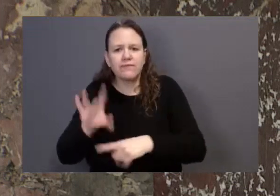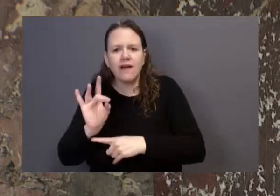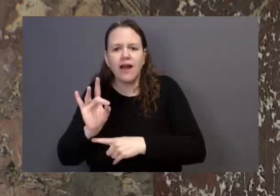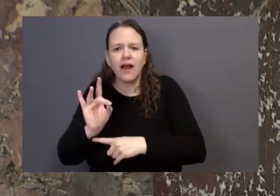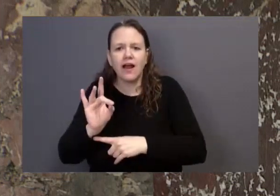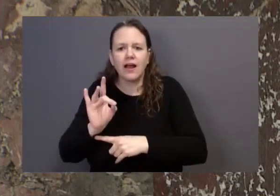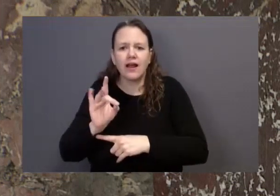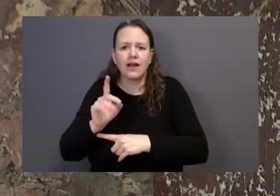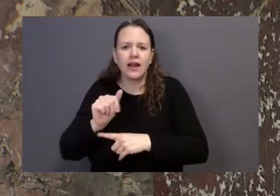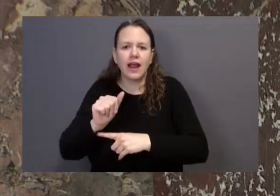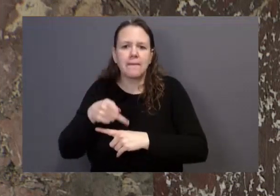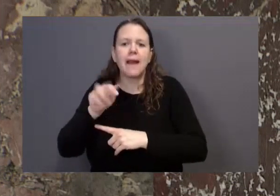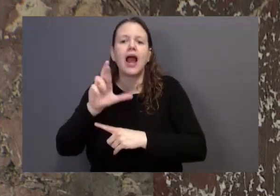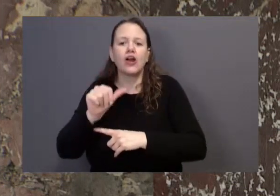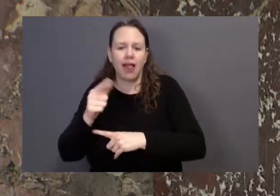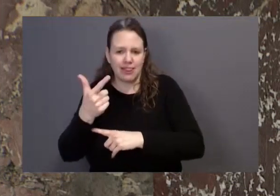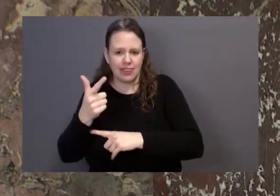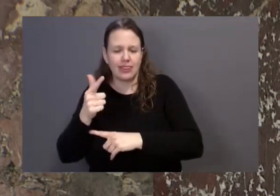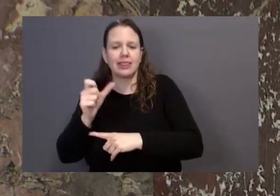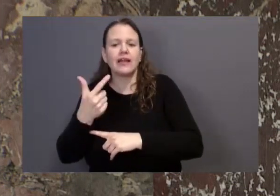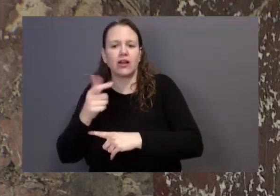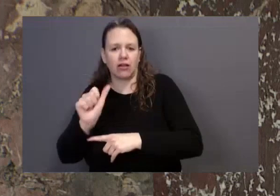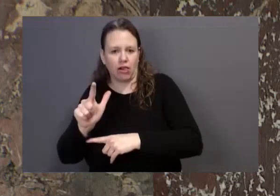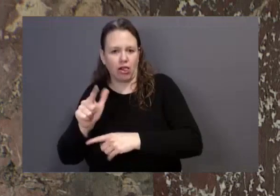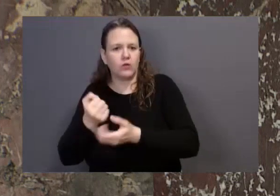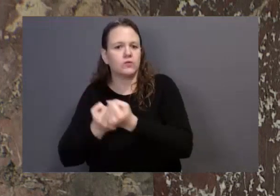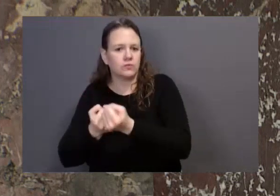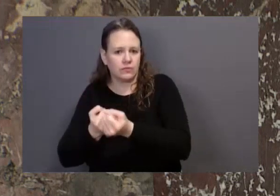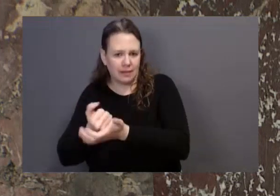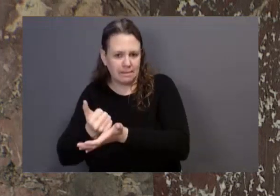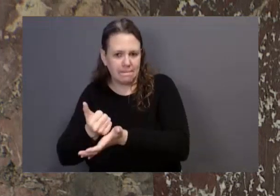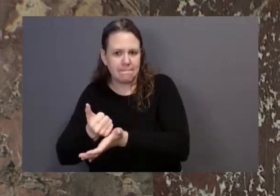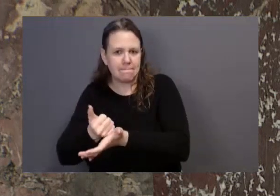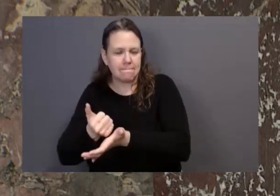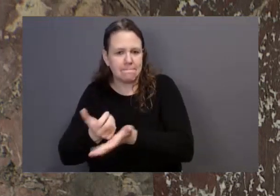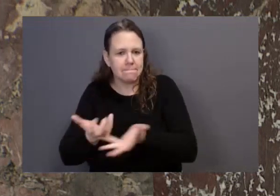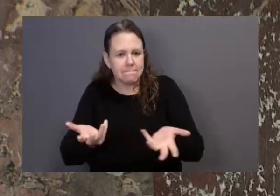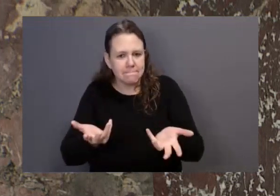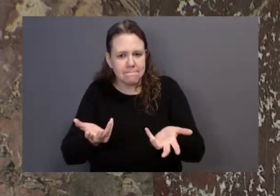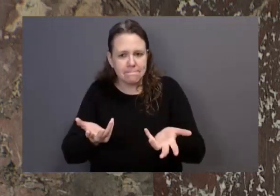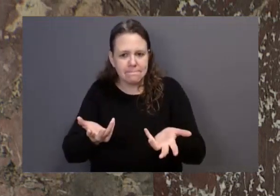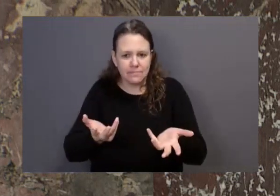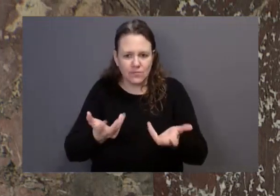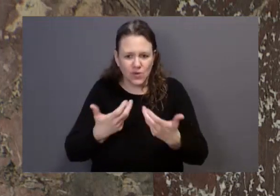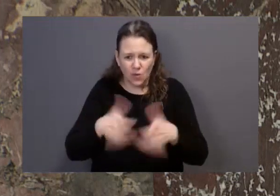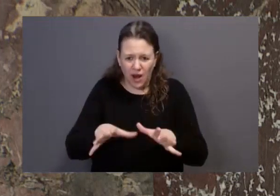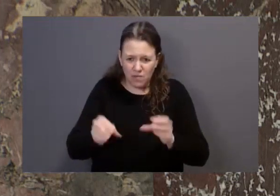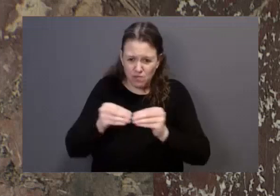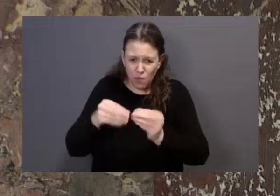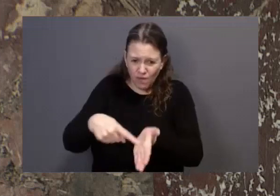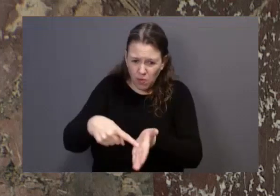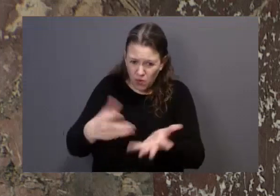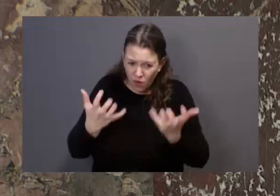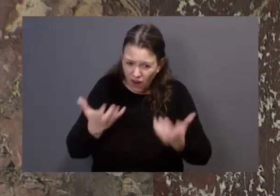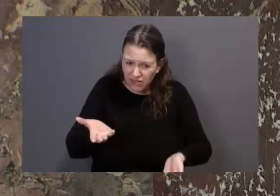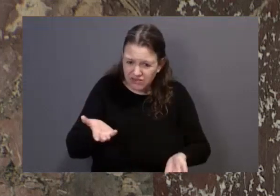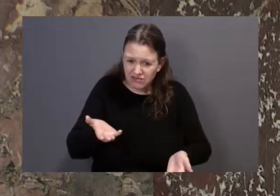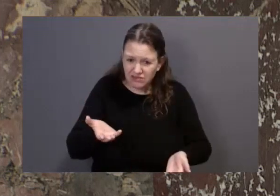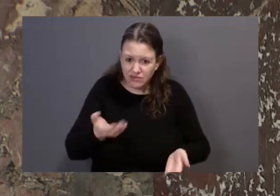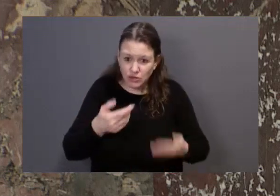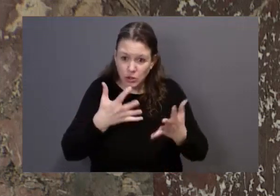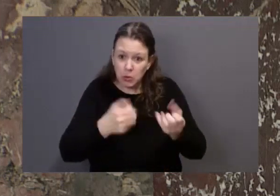party is going to stand with, I don't know who, I guess a small group of lawyers that are benefiting from the existing system